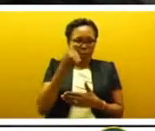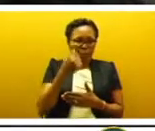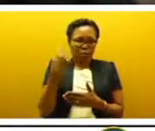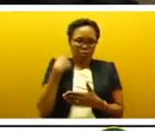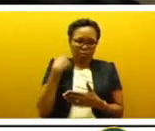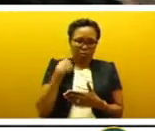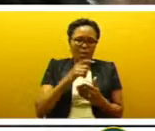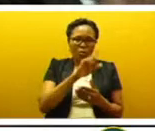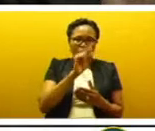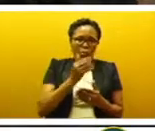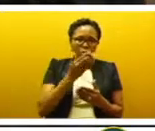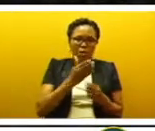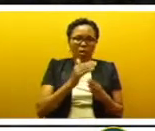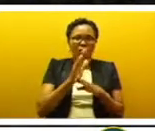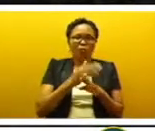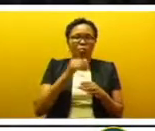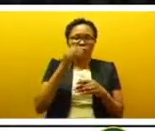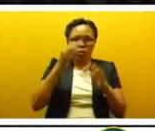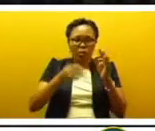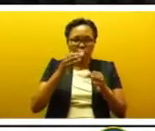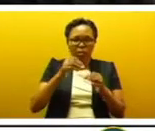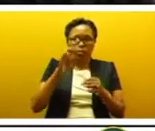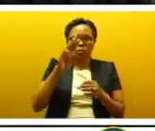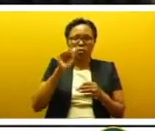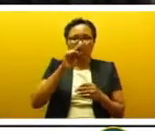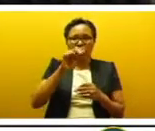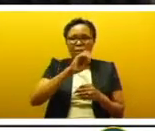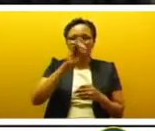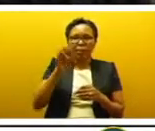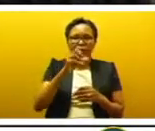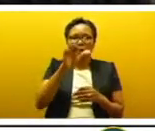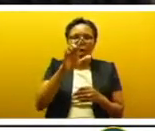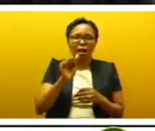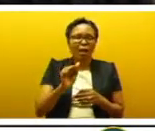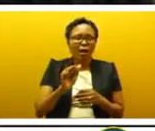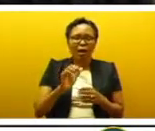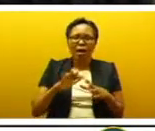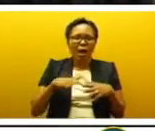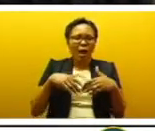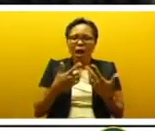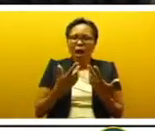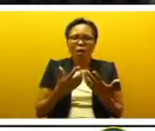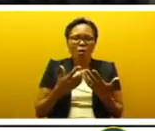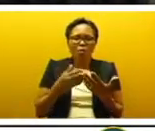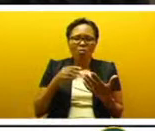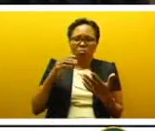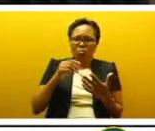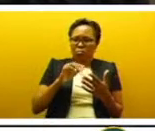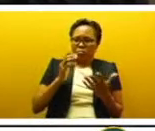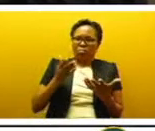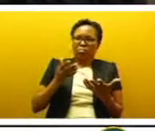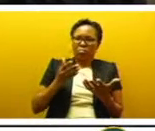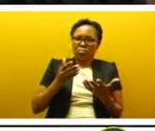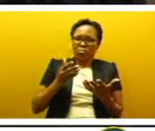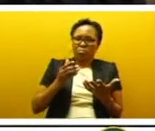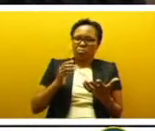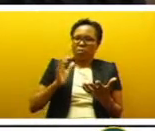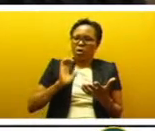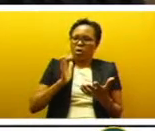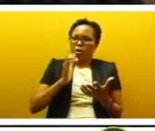Nwanjala, that how come there was no protestations by these people when they were being given domestic